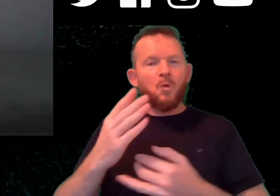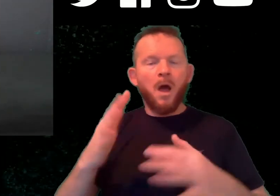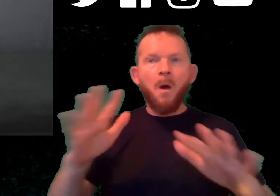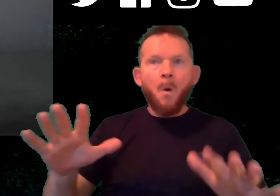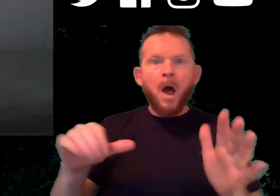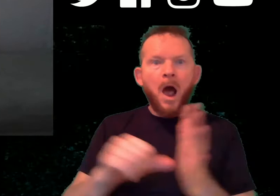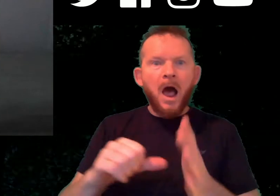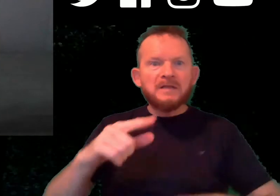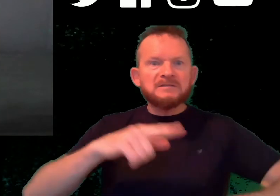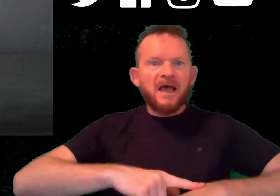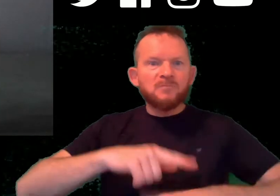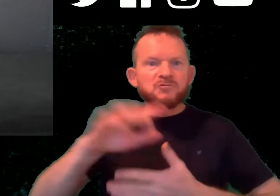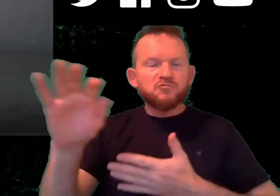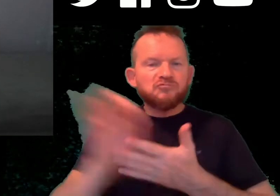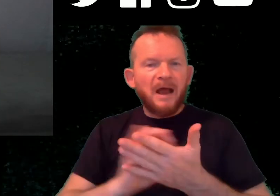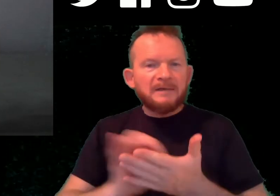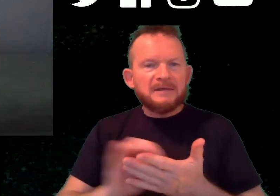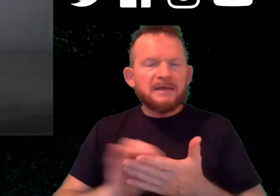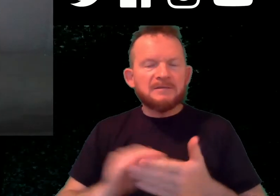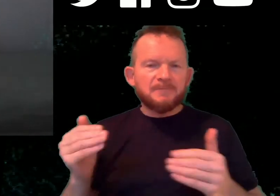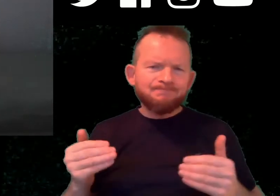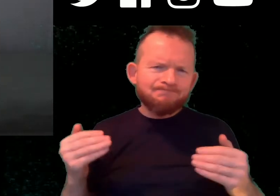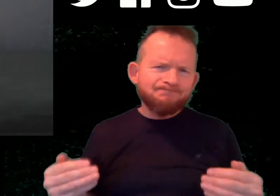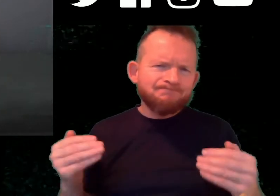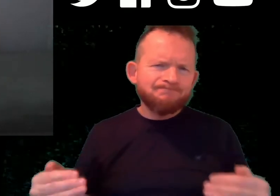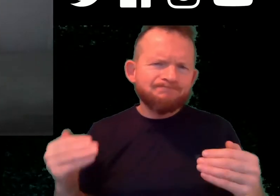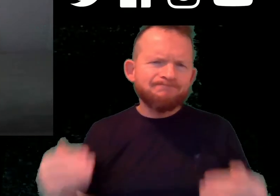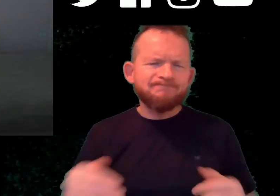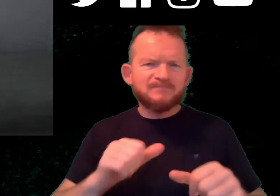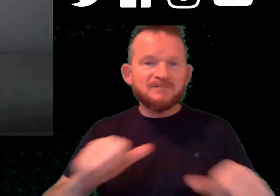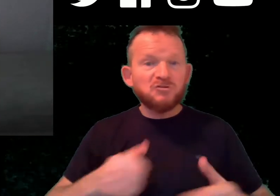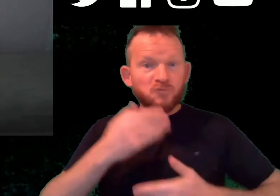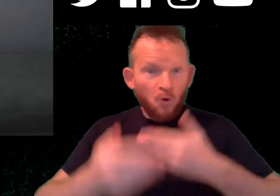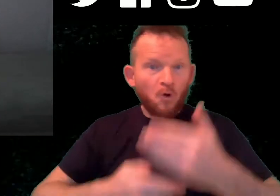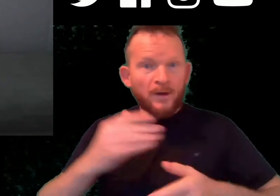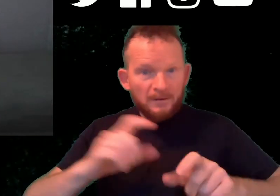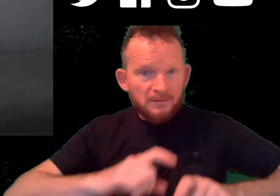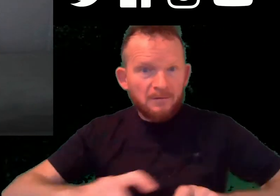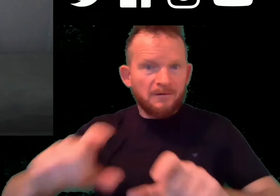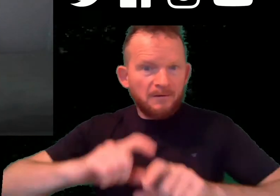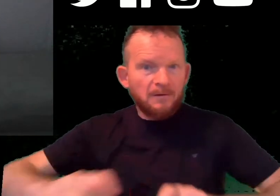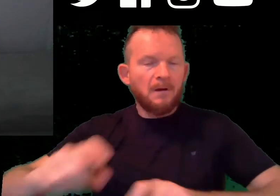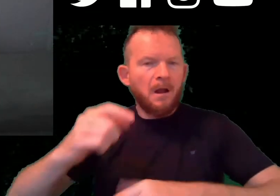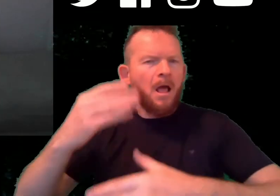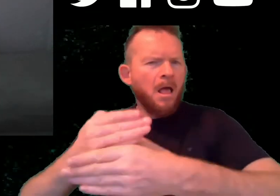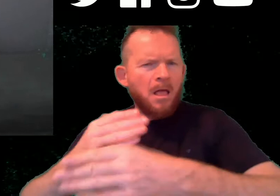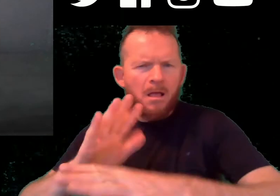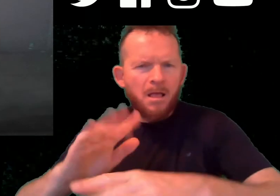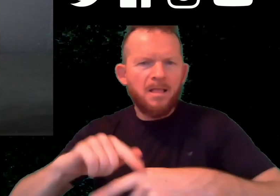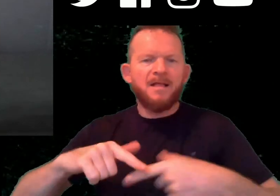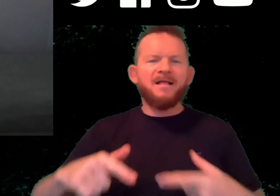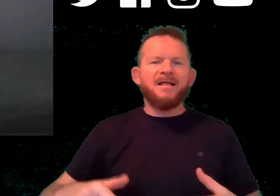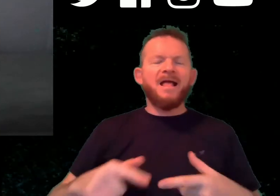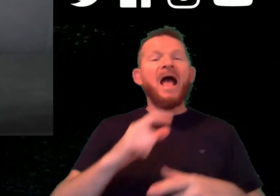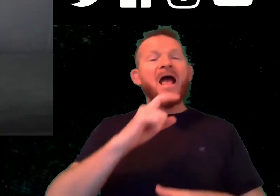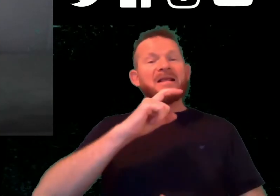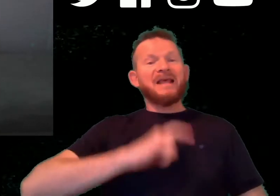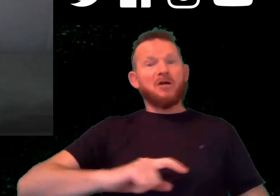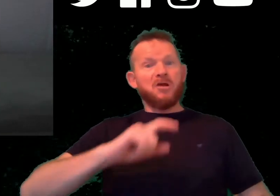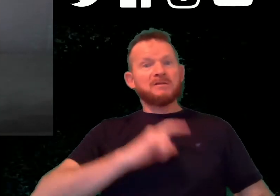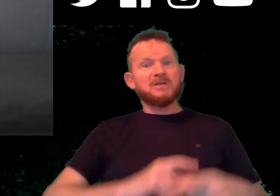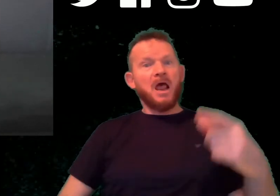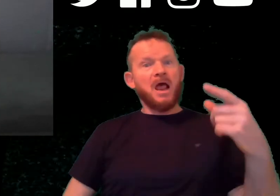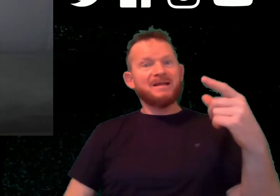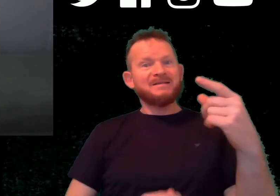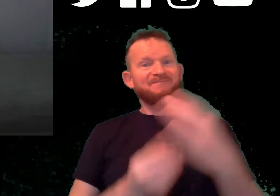you through those inevitable hard times in writing when you need to just push on and progress with the story. Next up for me was character